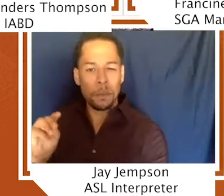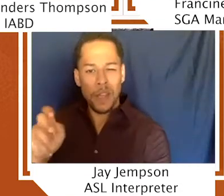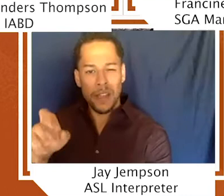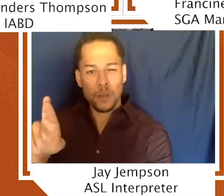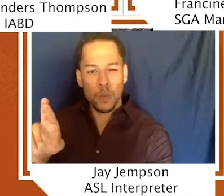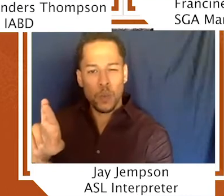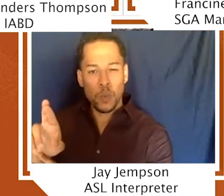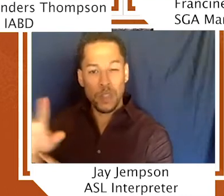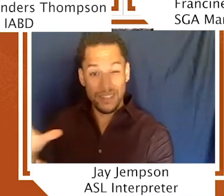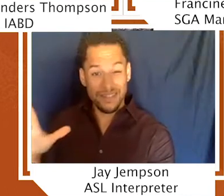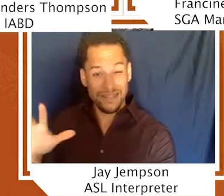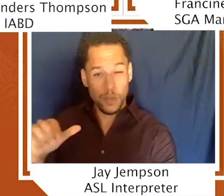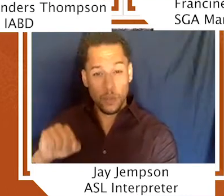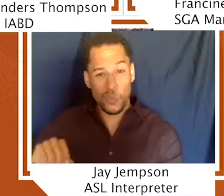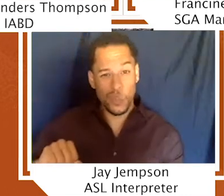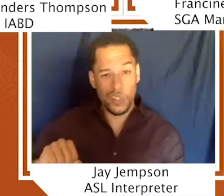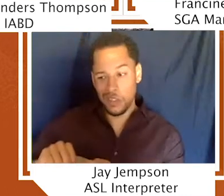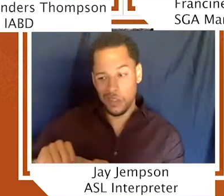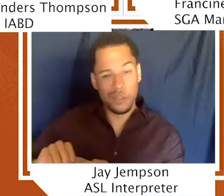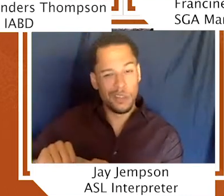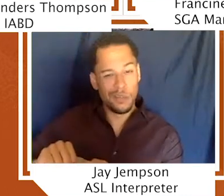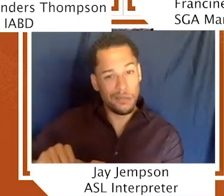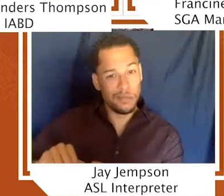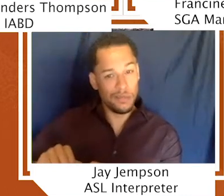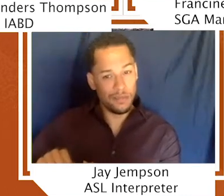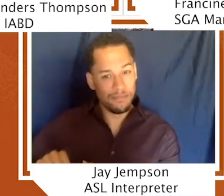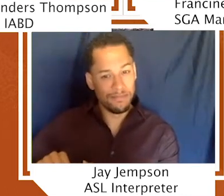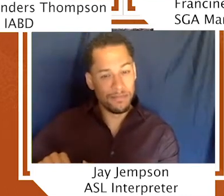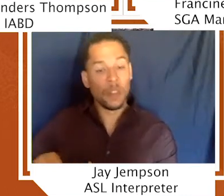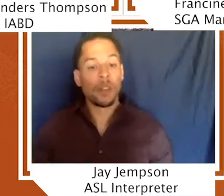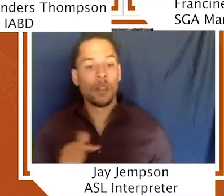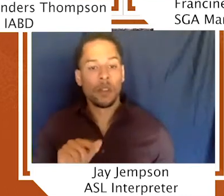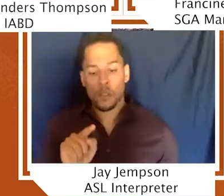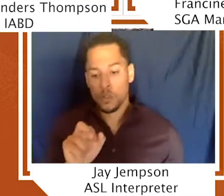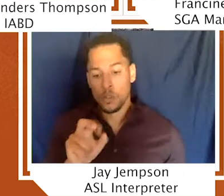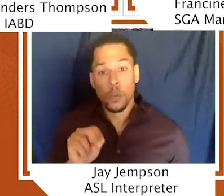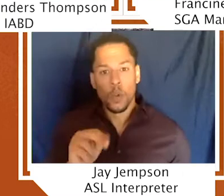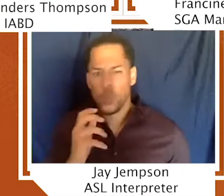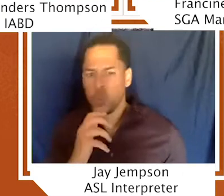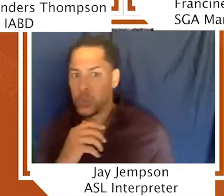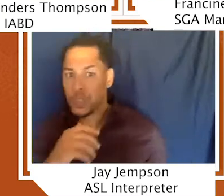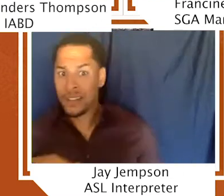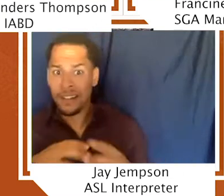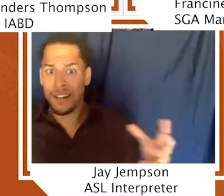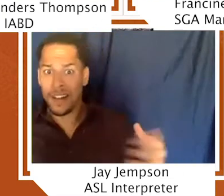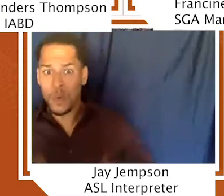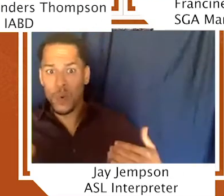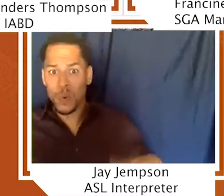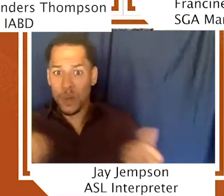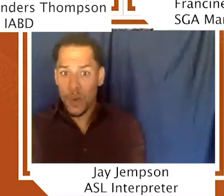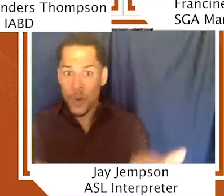This is a lot. This is a lot. Every time. We we gotta take a break. We gotta